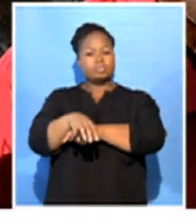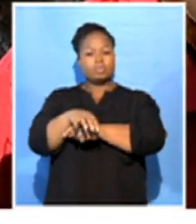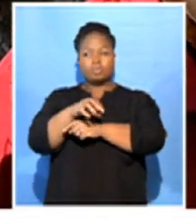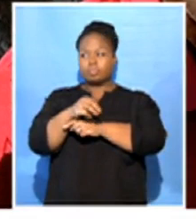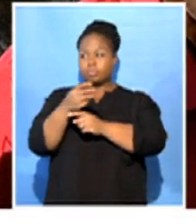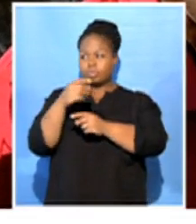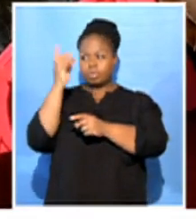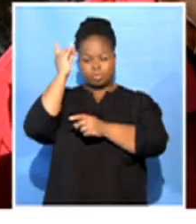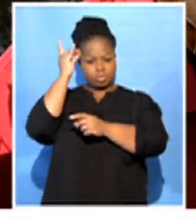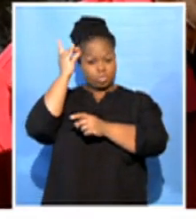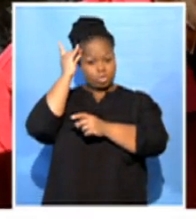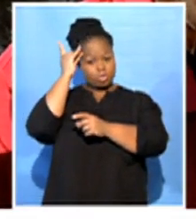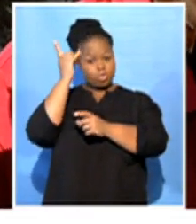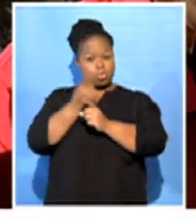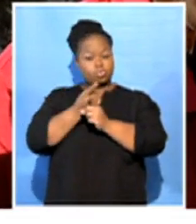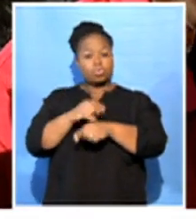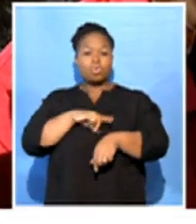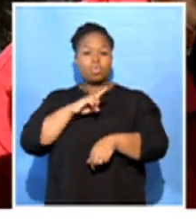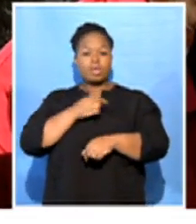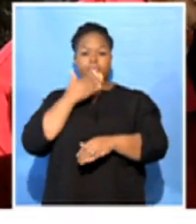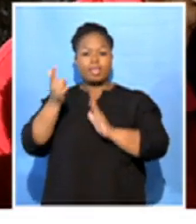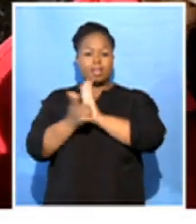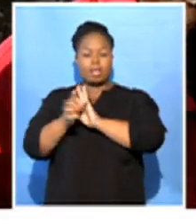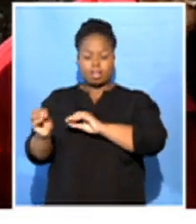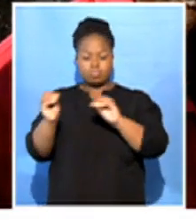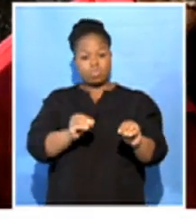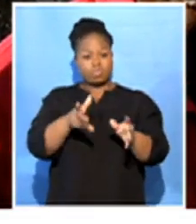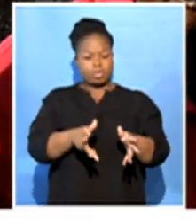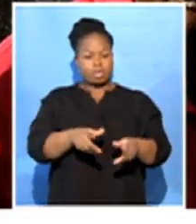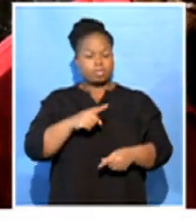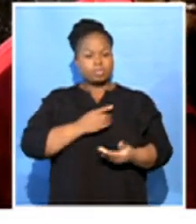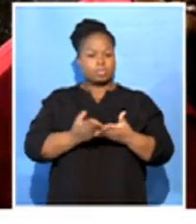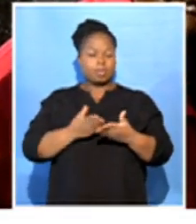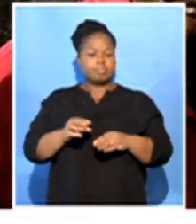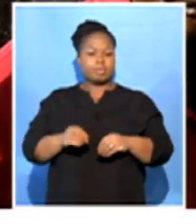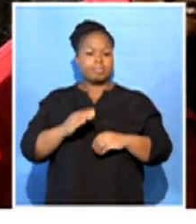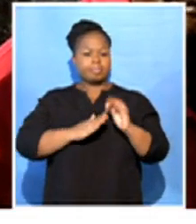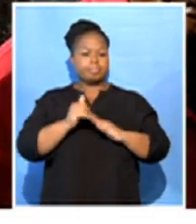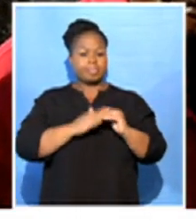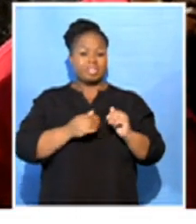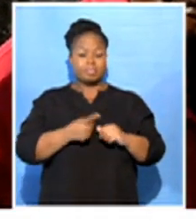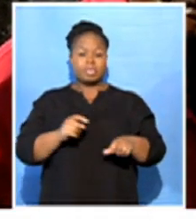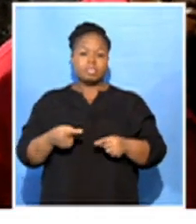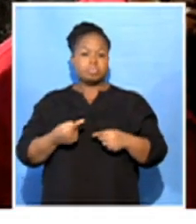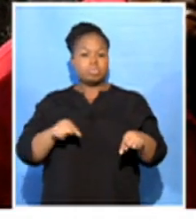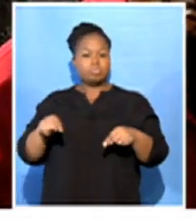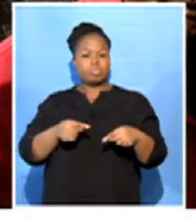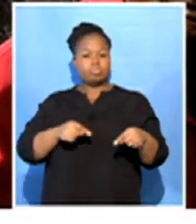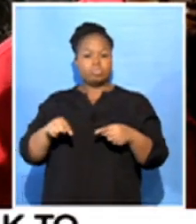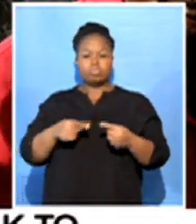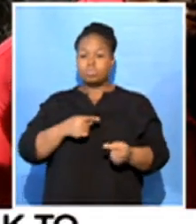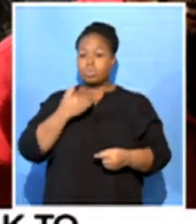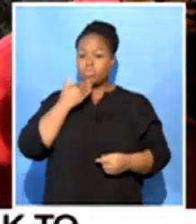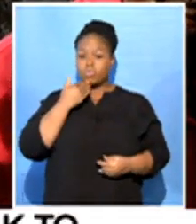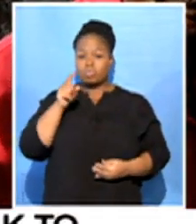have been illegally occupied, government houses that were built for beneficiaries. A huge debate as to who